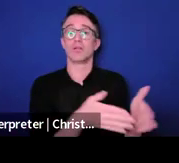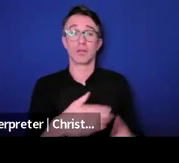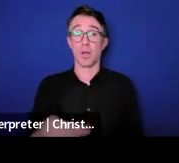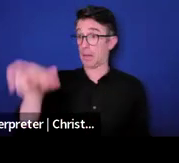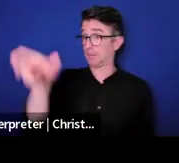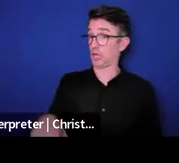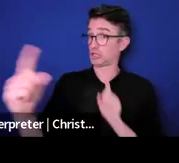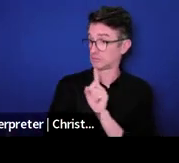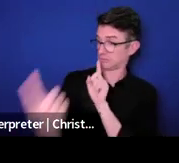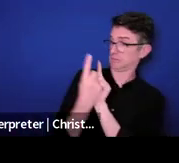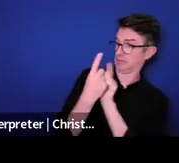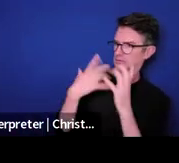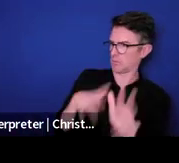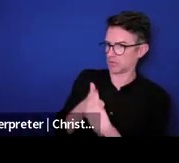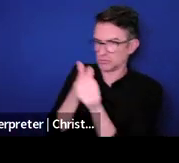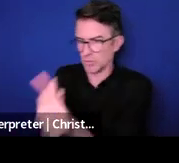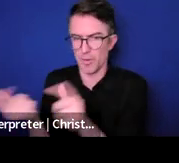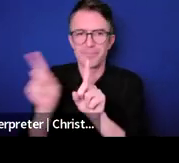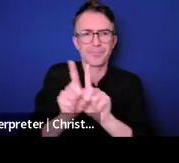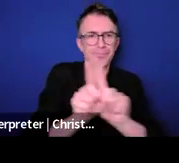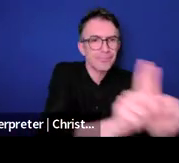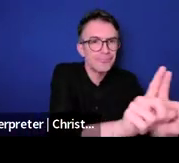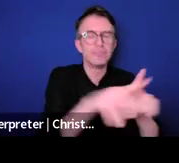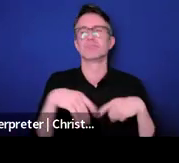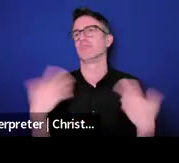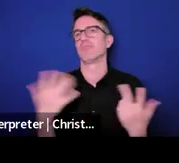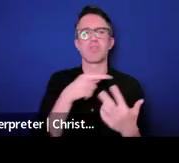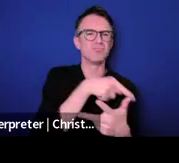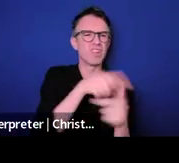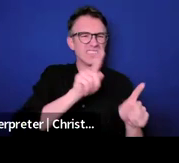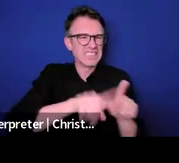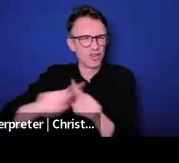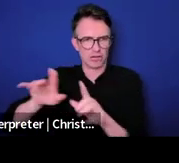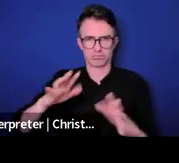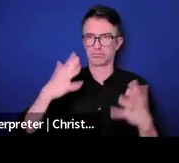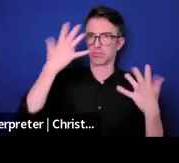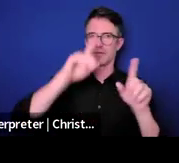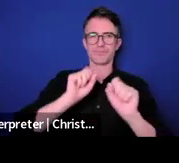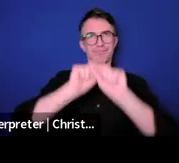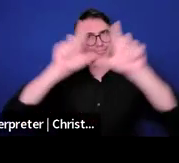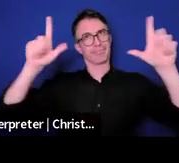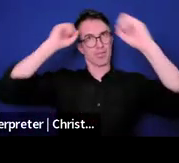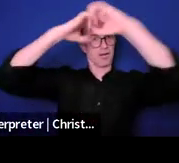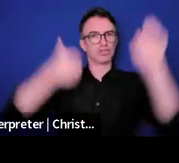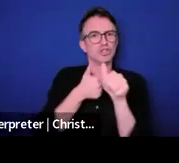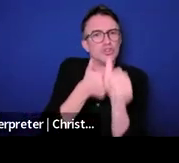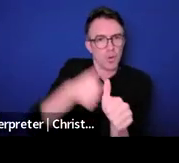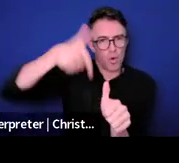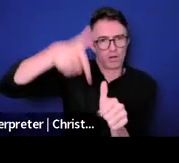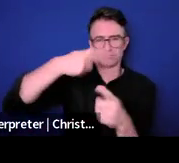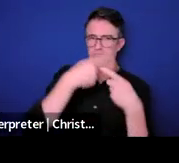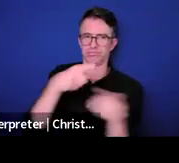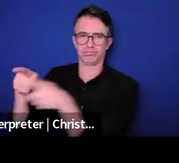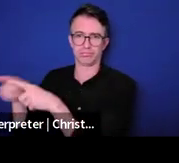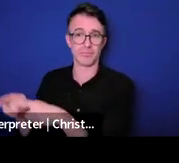parental leave for both parents, caregiver tax credits and incentives, childcare subsidies, even access to health insurance,